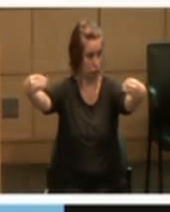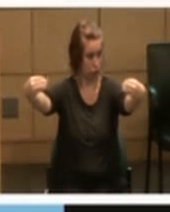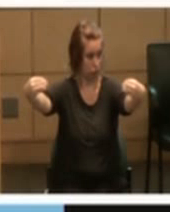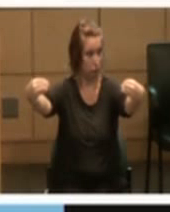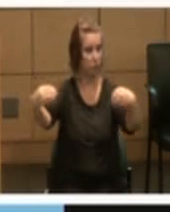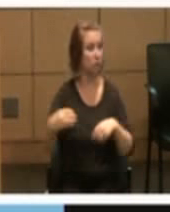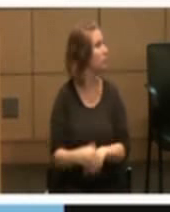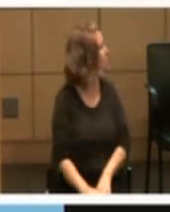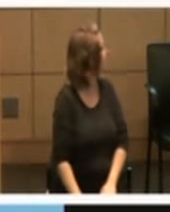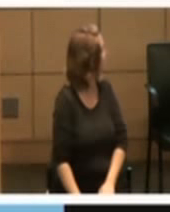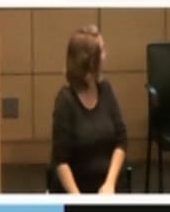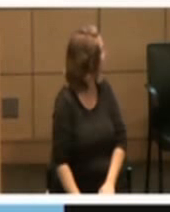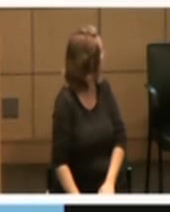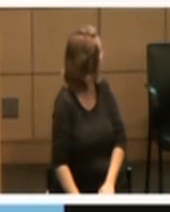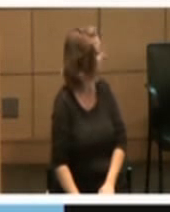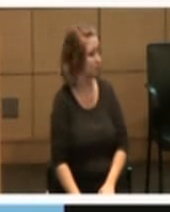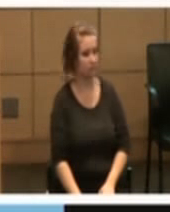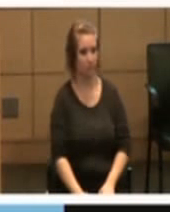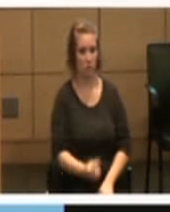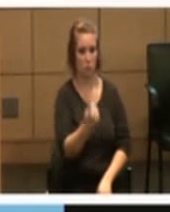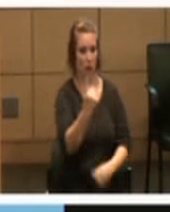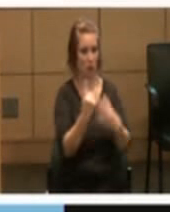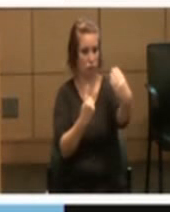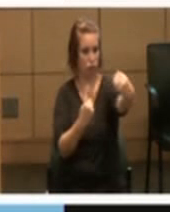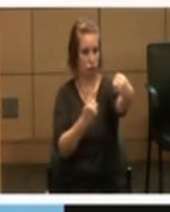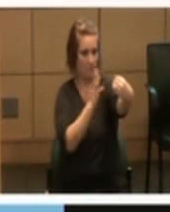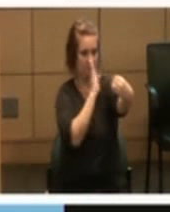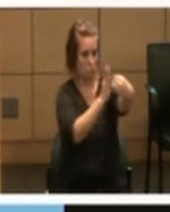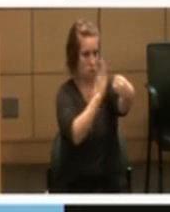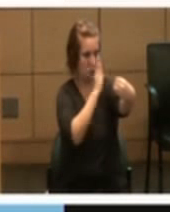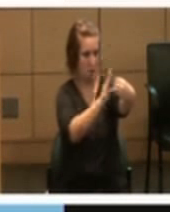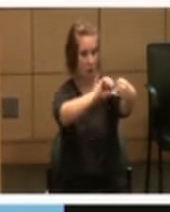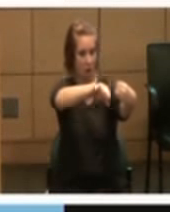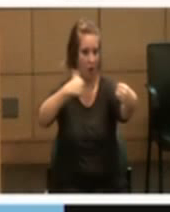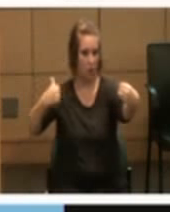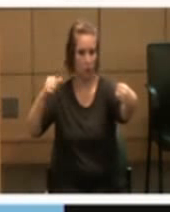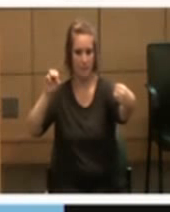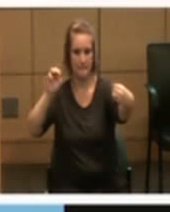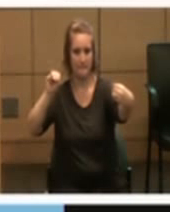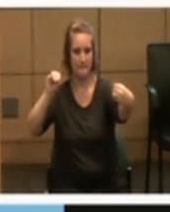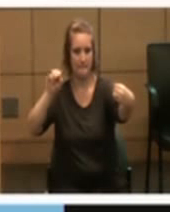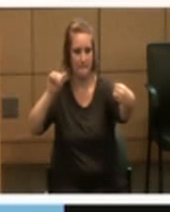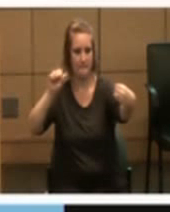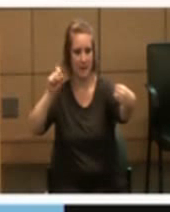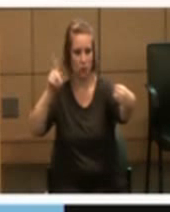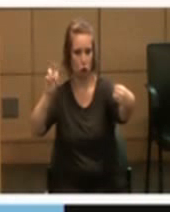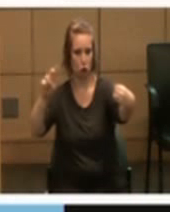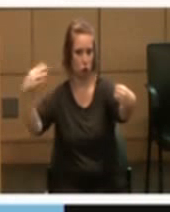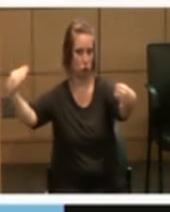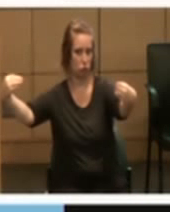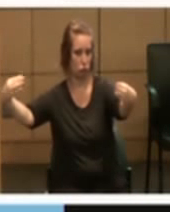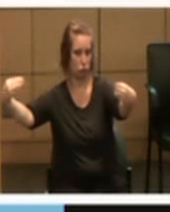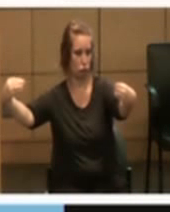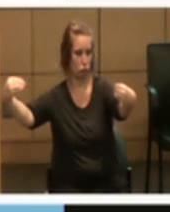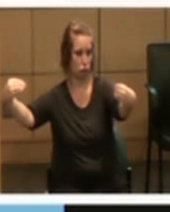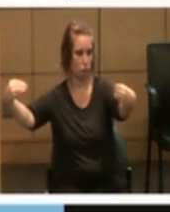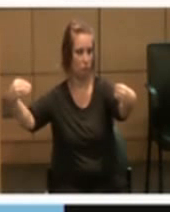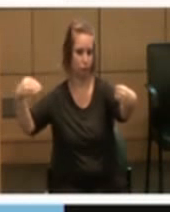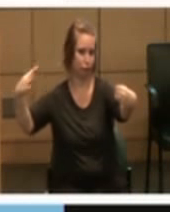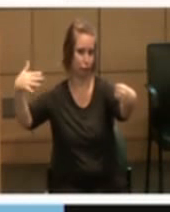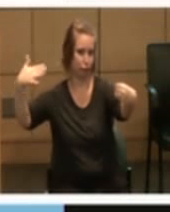from the front, and then we have a masker stimulus, which will come from the side. And then the child will complete this